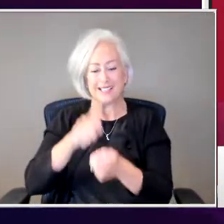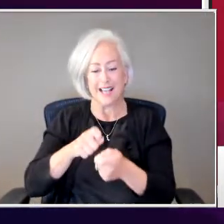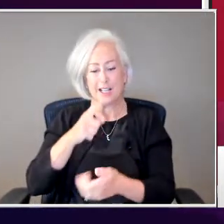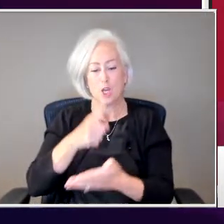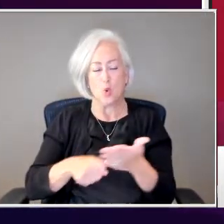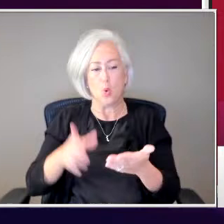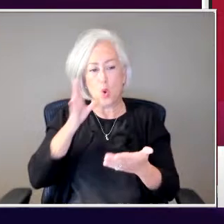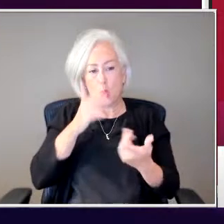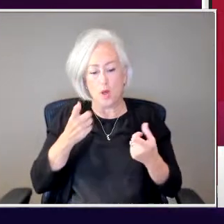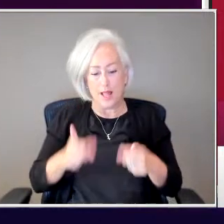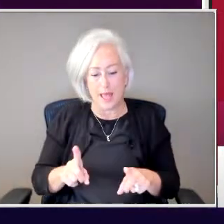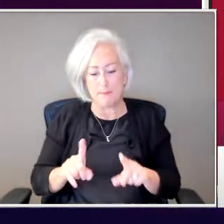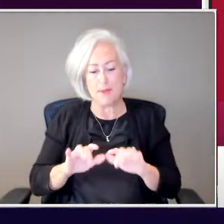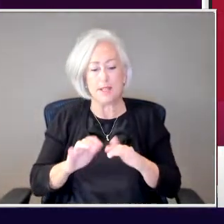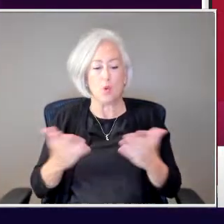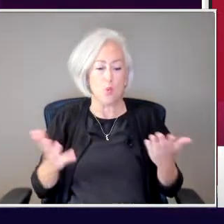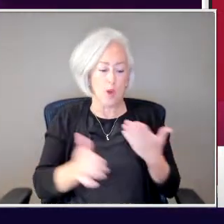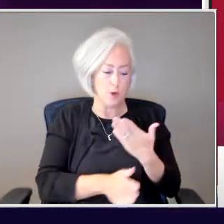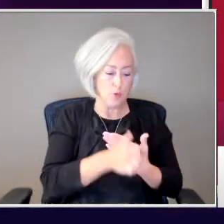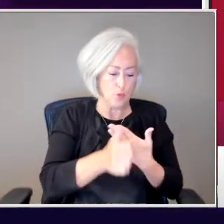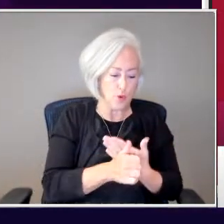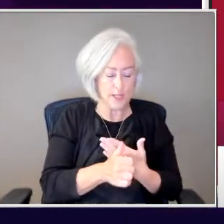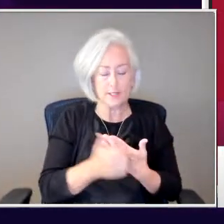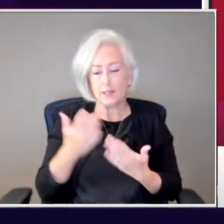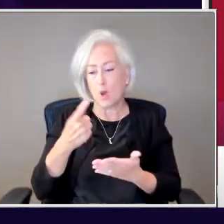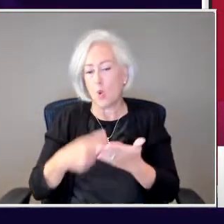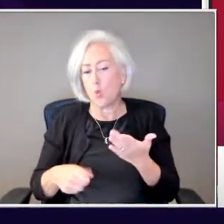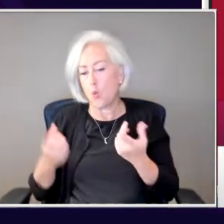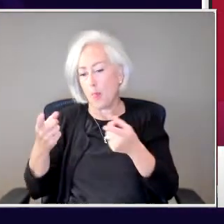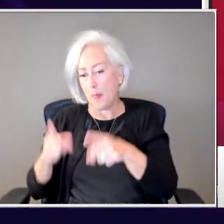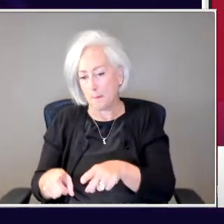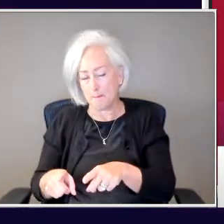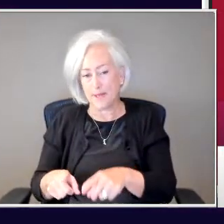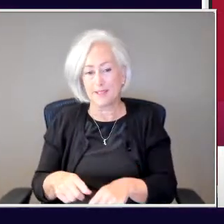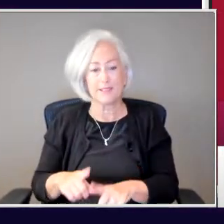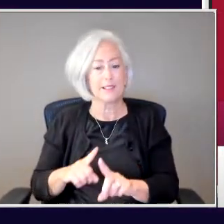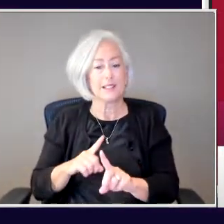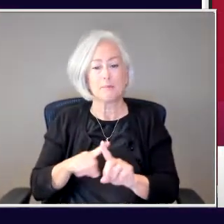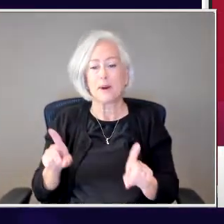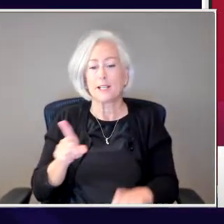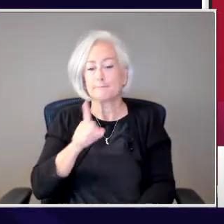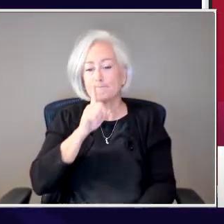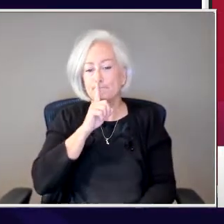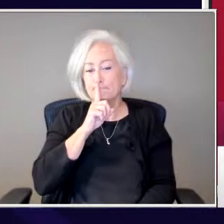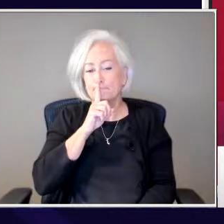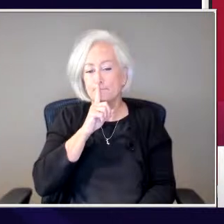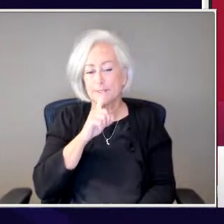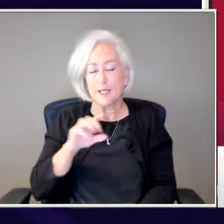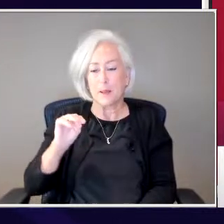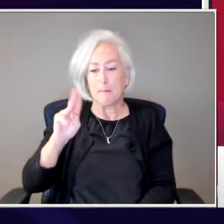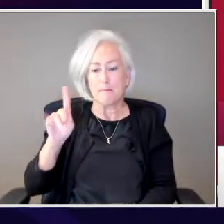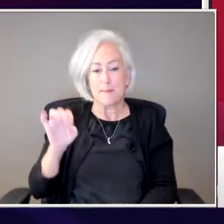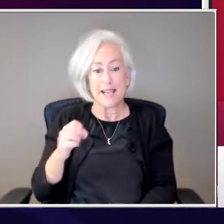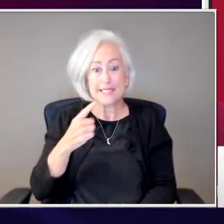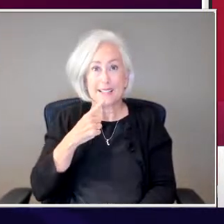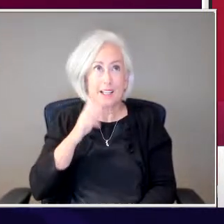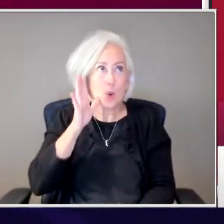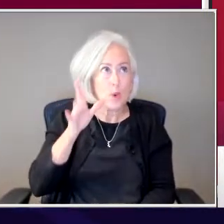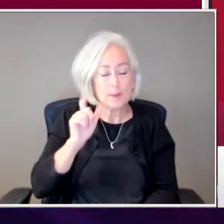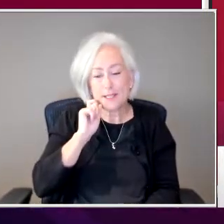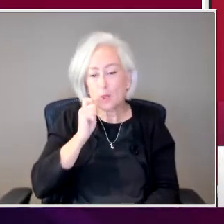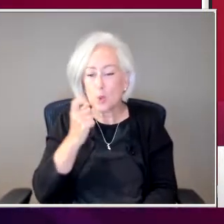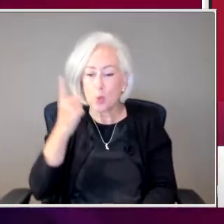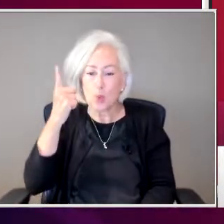feel. Nobody gets informed consent. Mike said this will be really cool, once in a lifetime. I didn't ask any questions, and I thought I was going to be